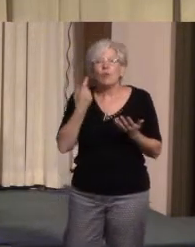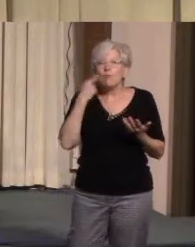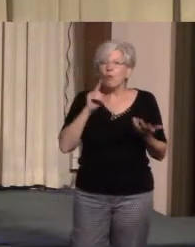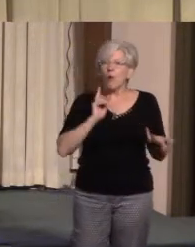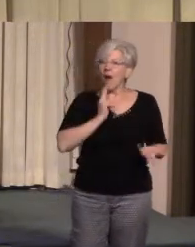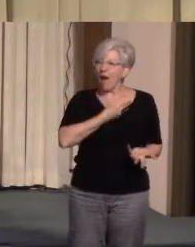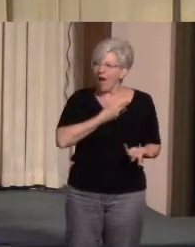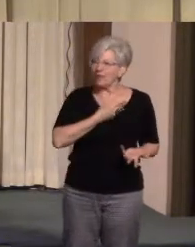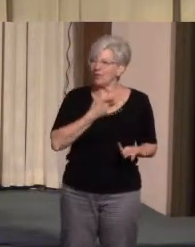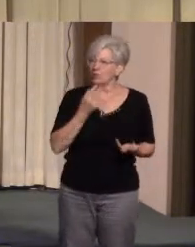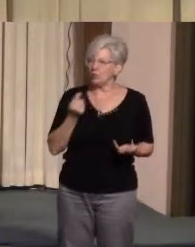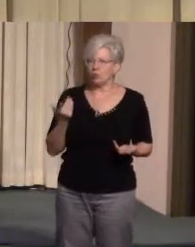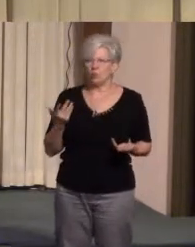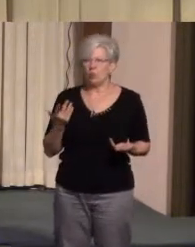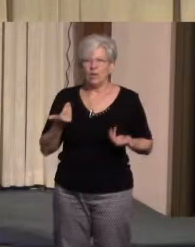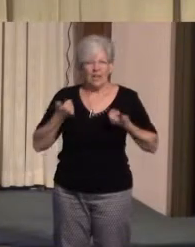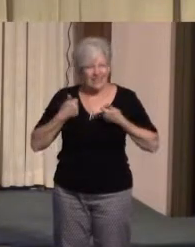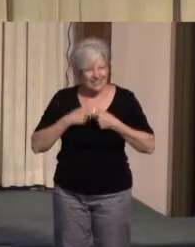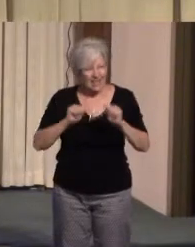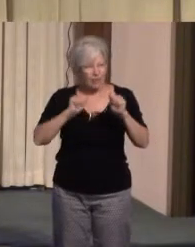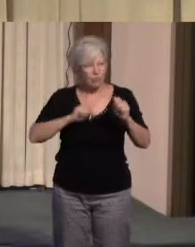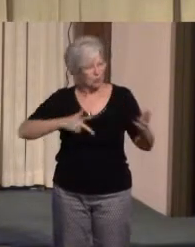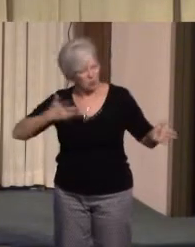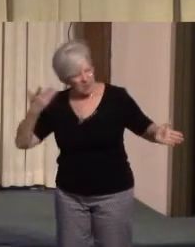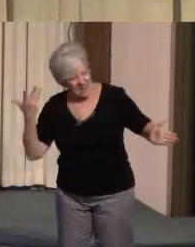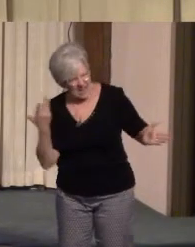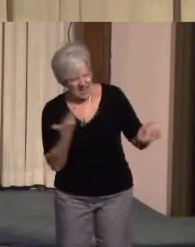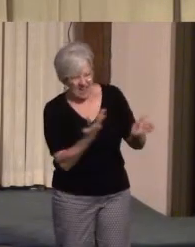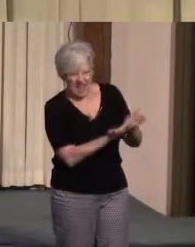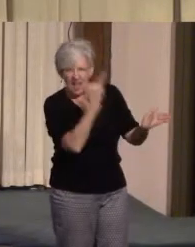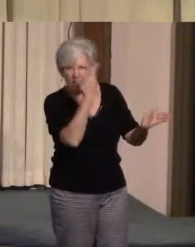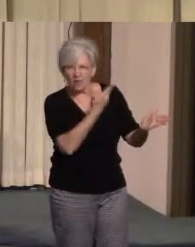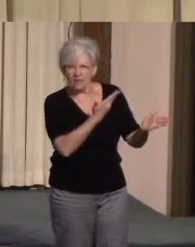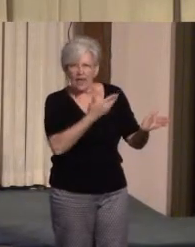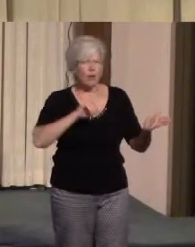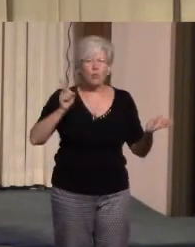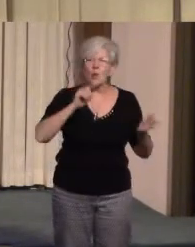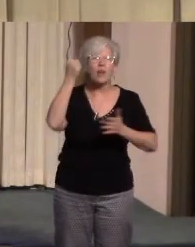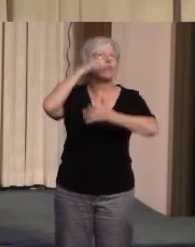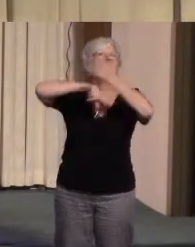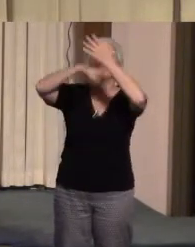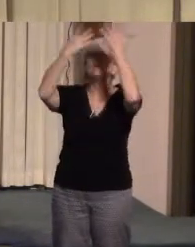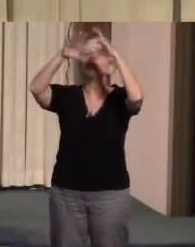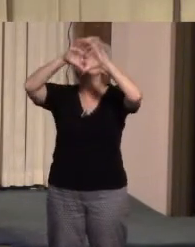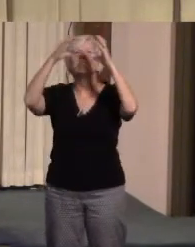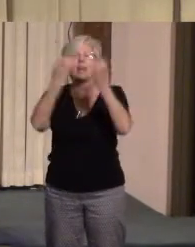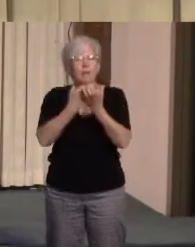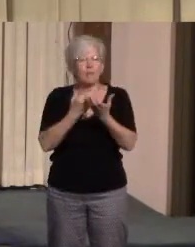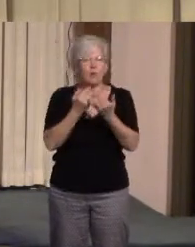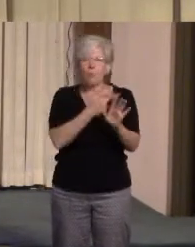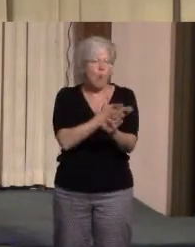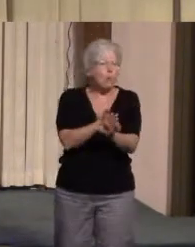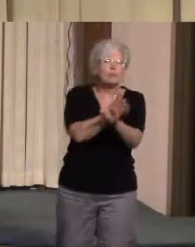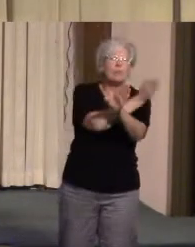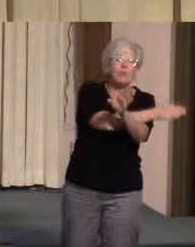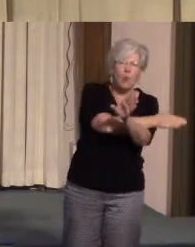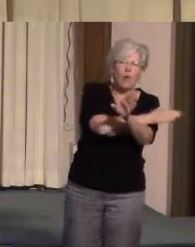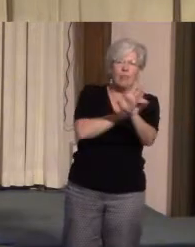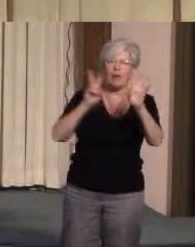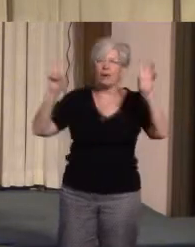for us to attempt to nail down where the universe came from, what was before the Big